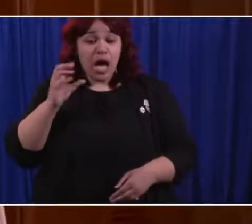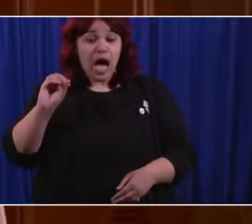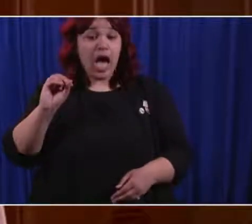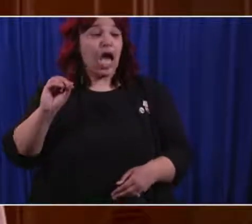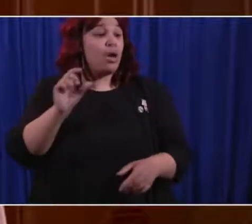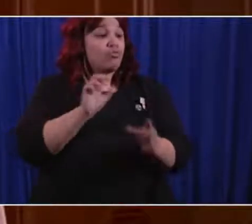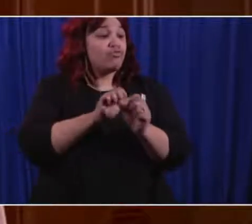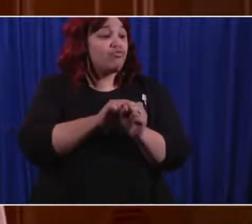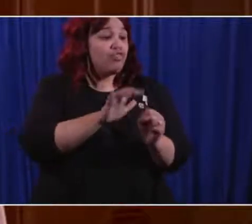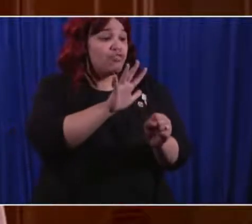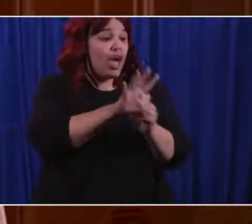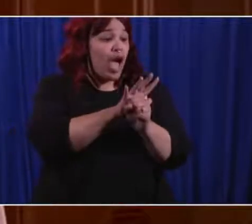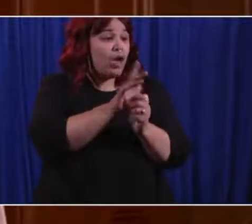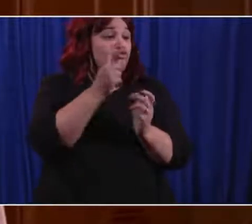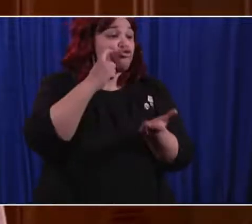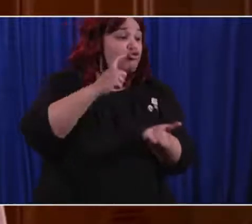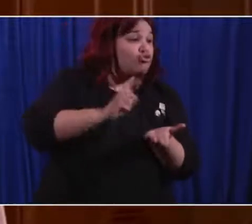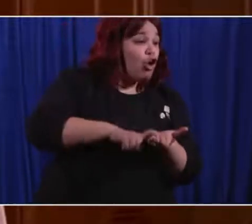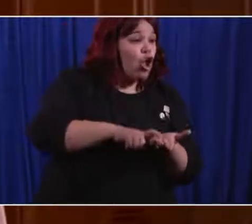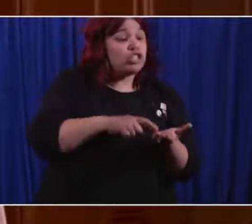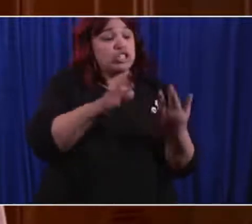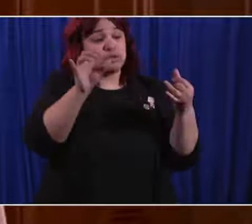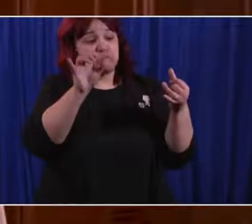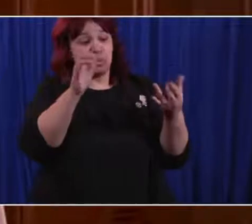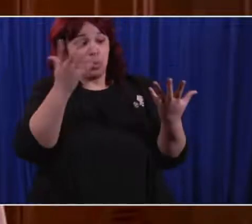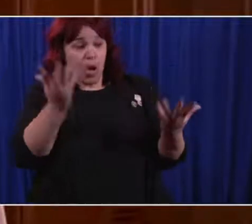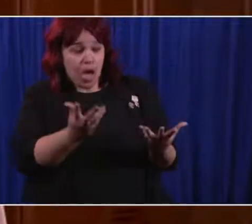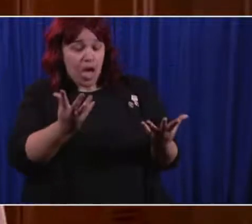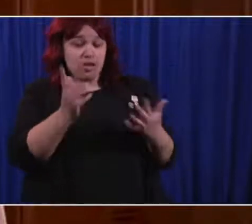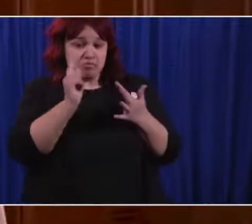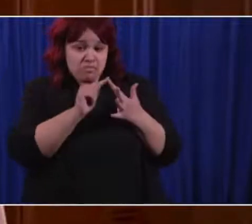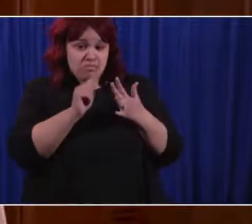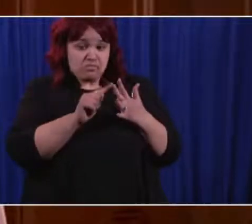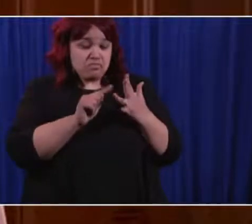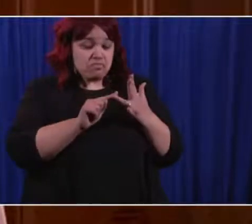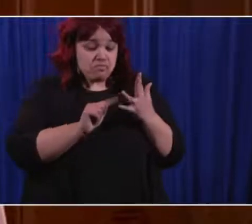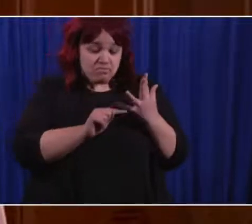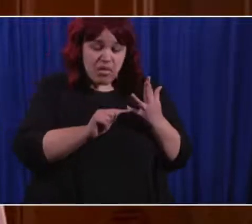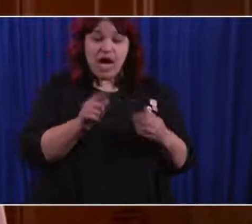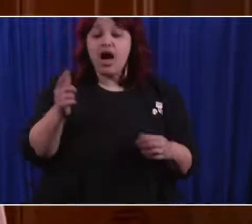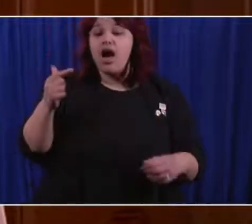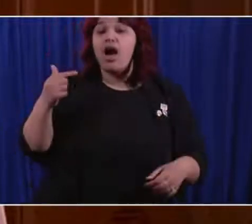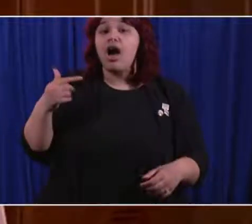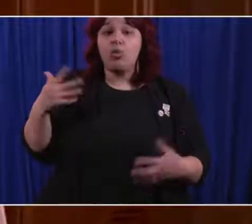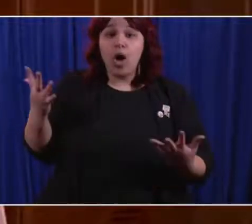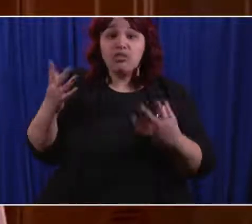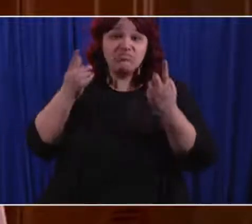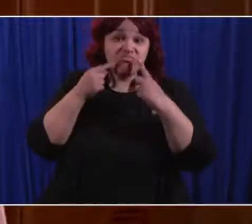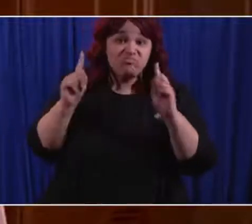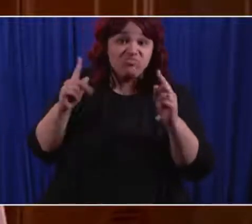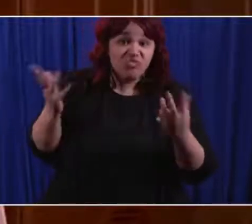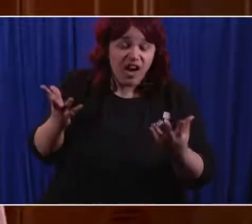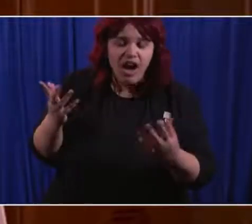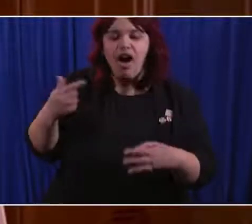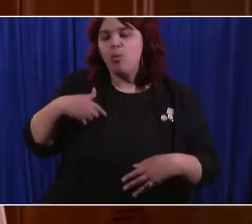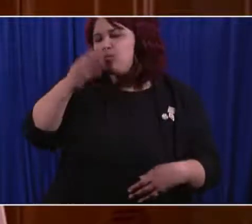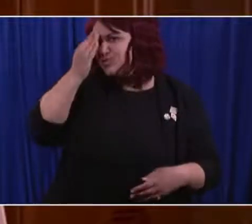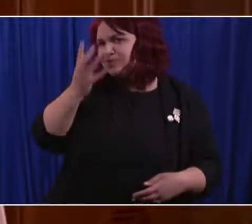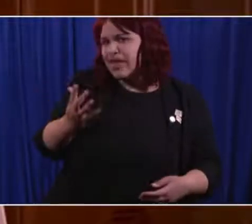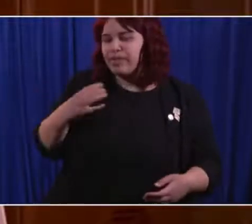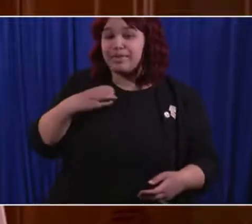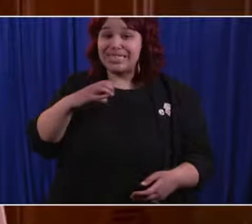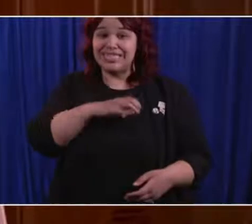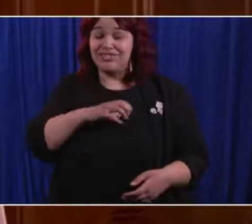the things that are working. I'll tell him that at Cleveland State, the Wolstein Center, which is the